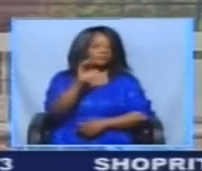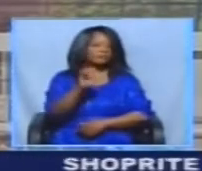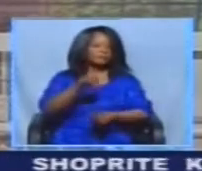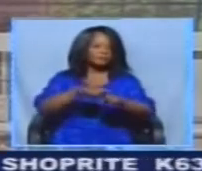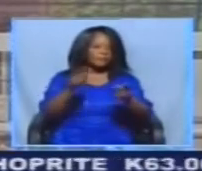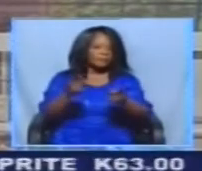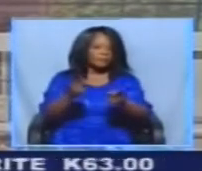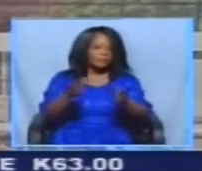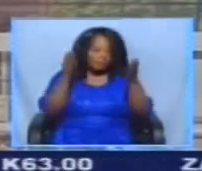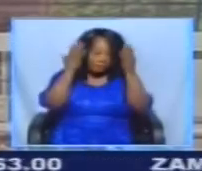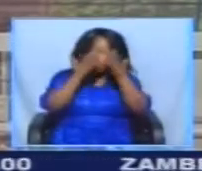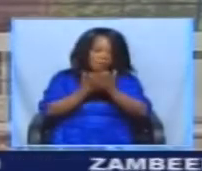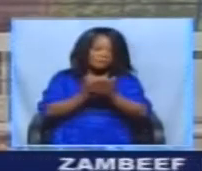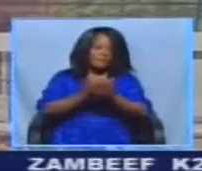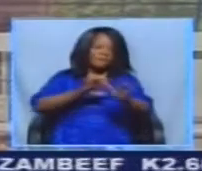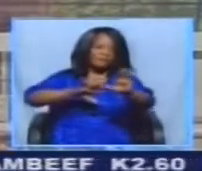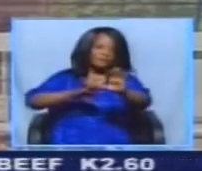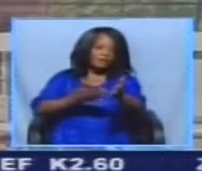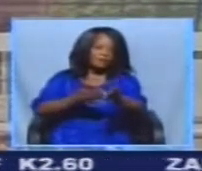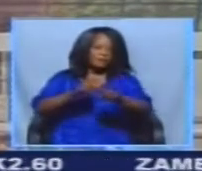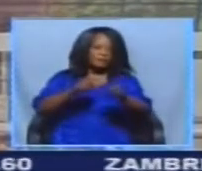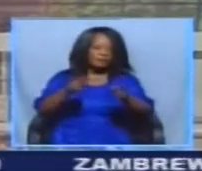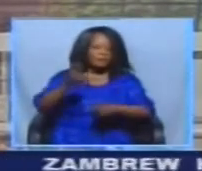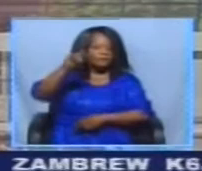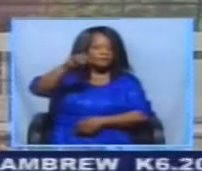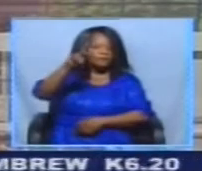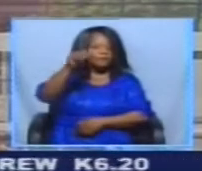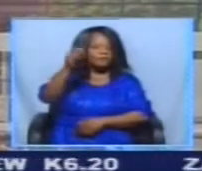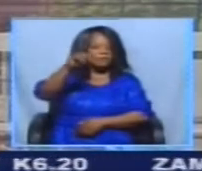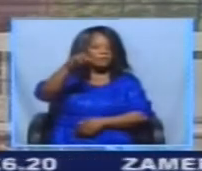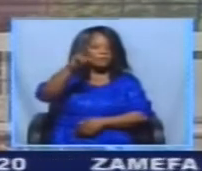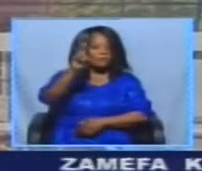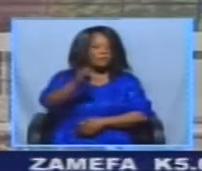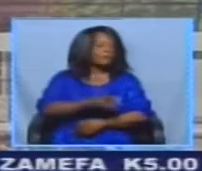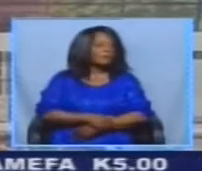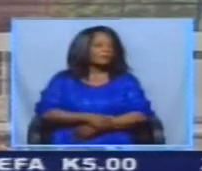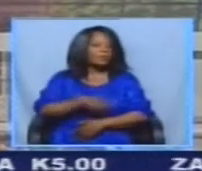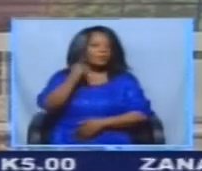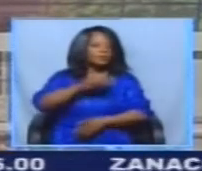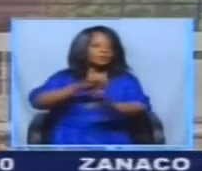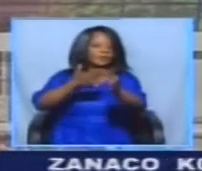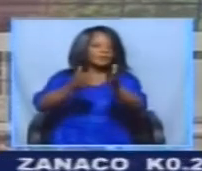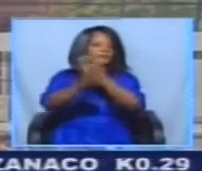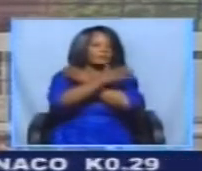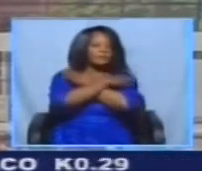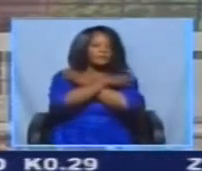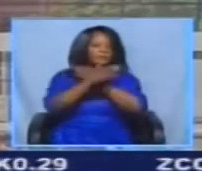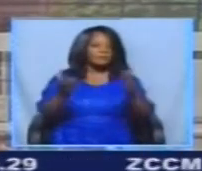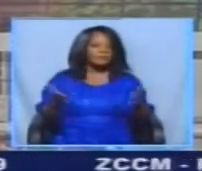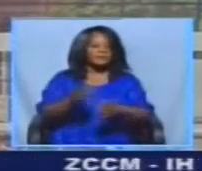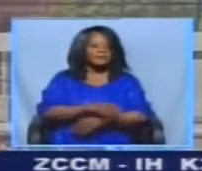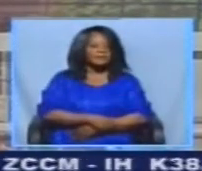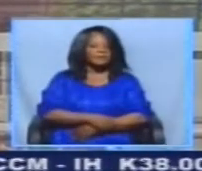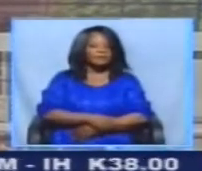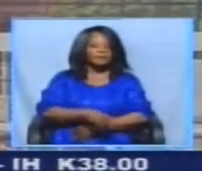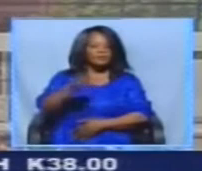is saddened by the passing on of Mr. Nkandu, who died at his home on Sunday. ZNBC's corporate affairs manager